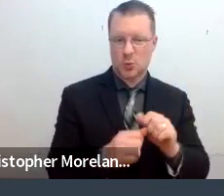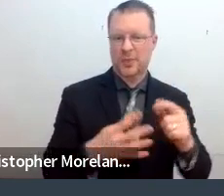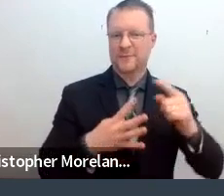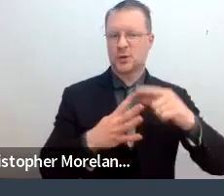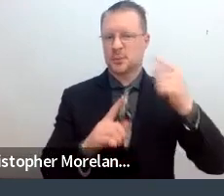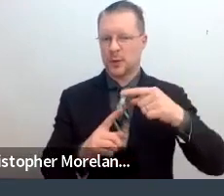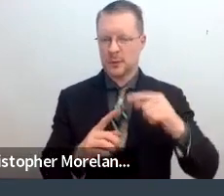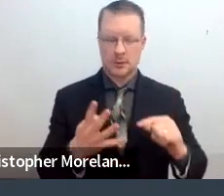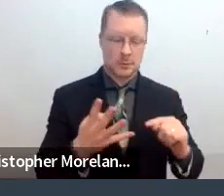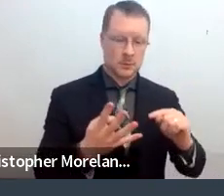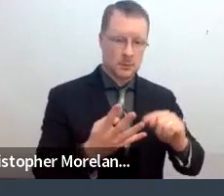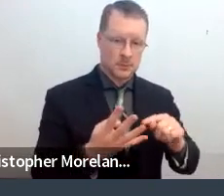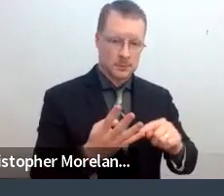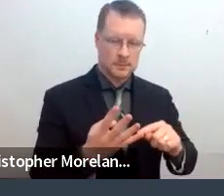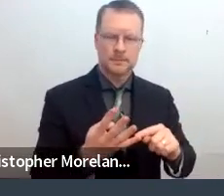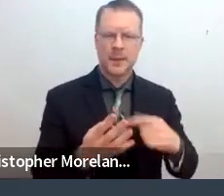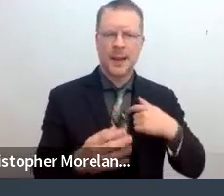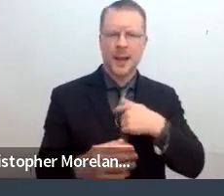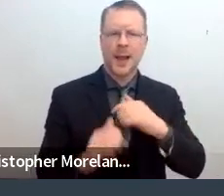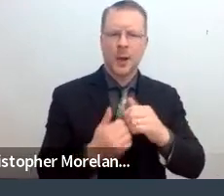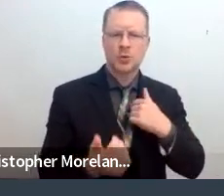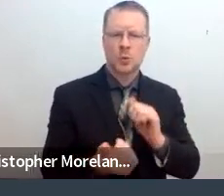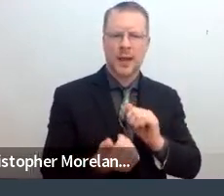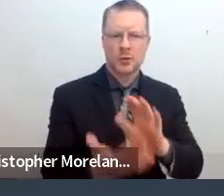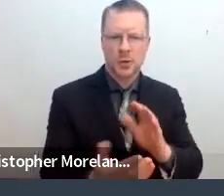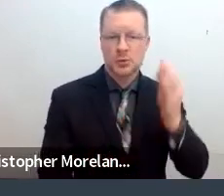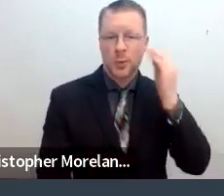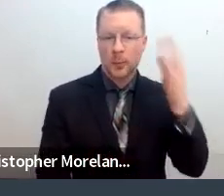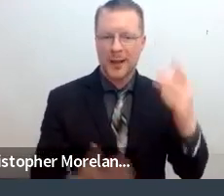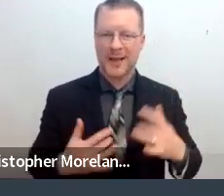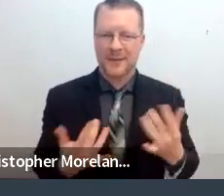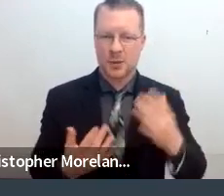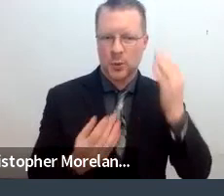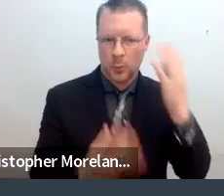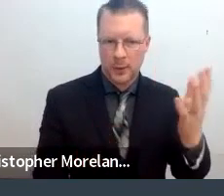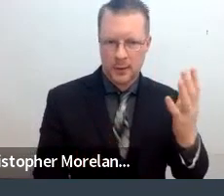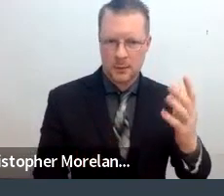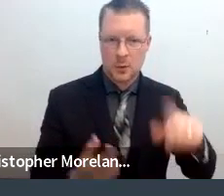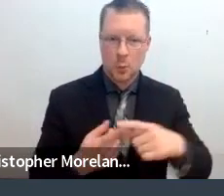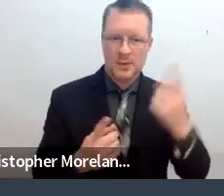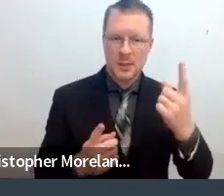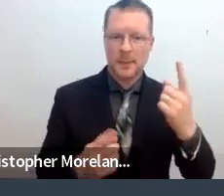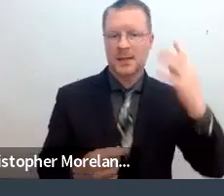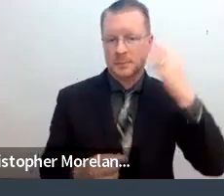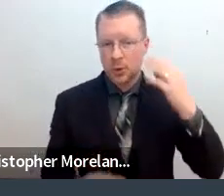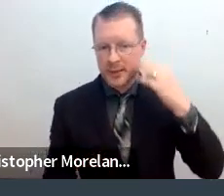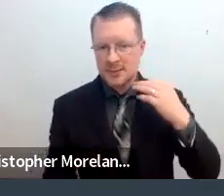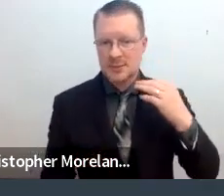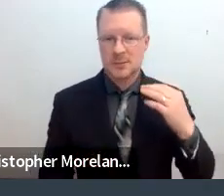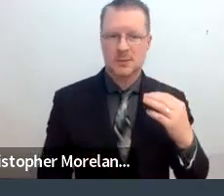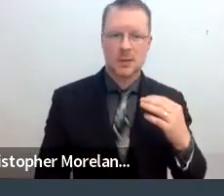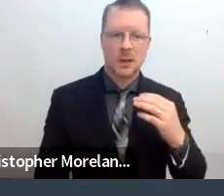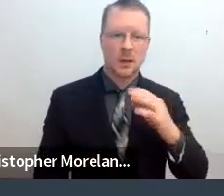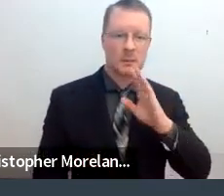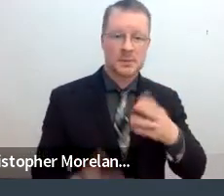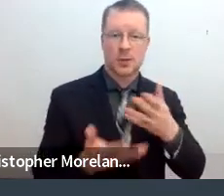the data. That's part of what we need to do. And that goes back to what I addressed in the first point on this slide. But we need to address and report